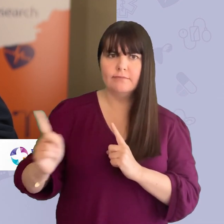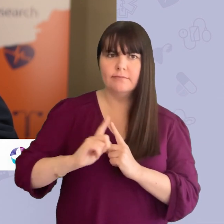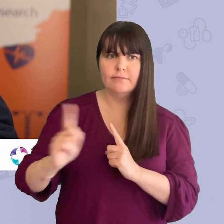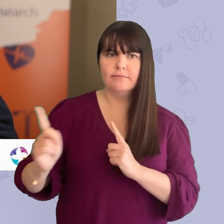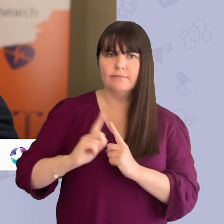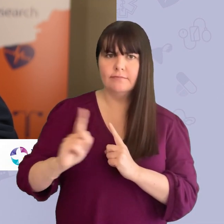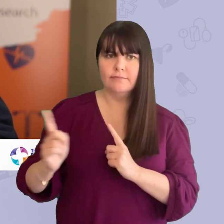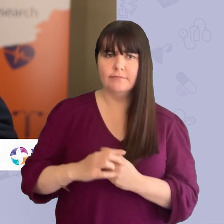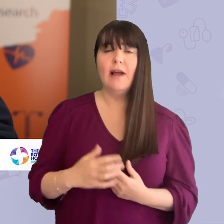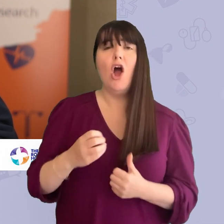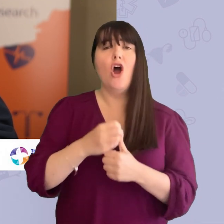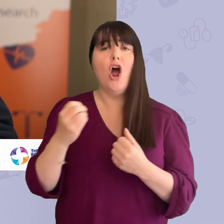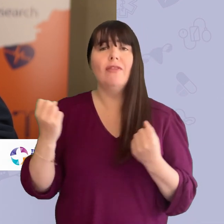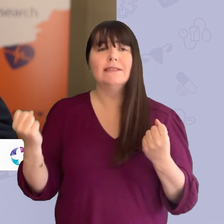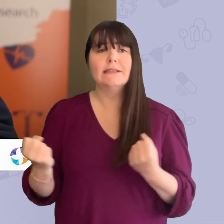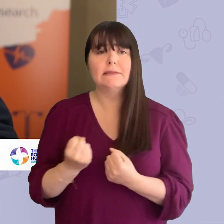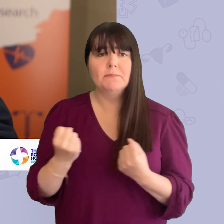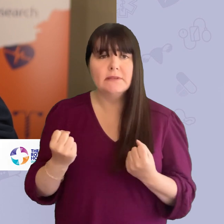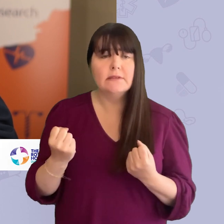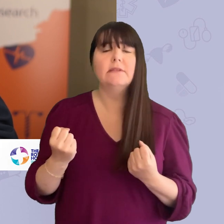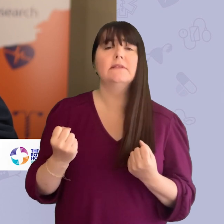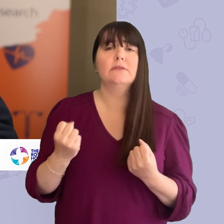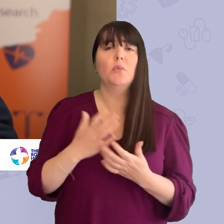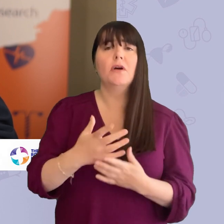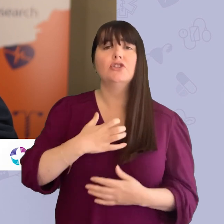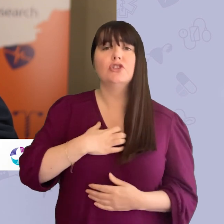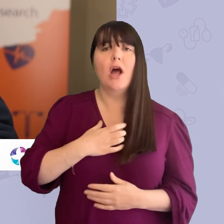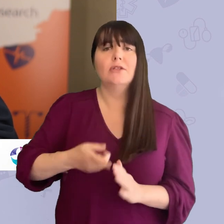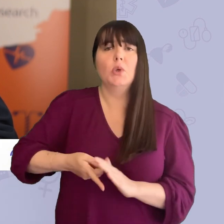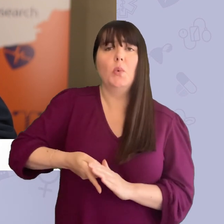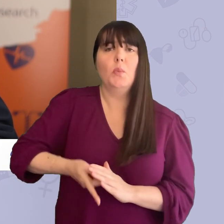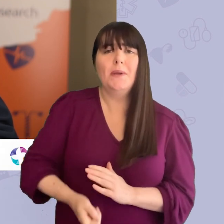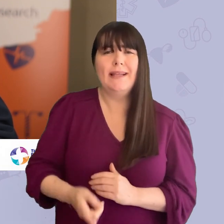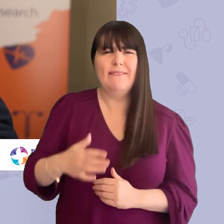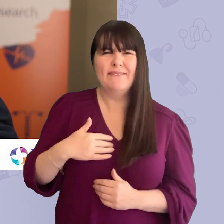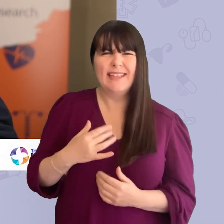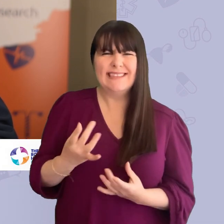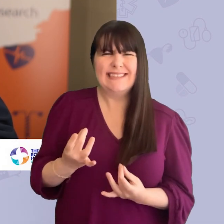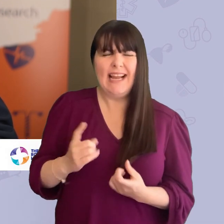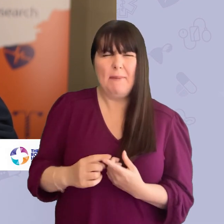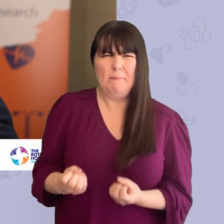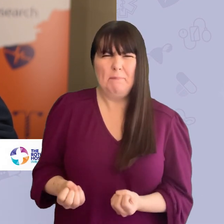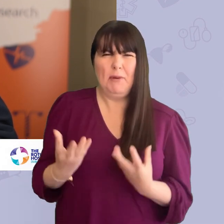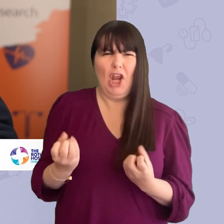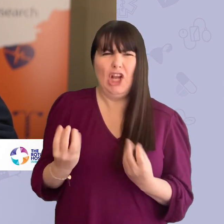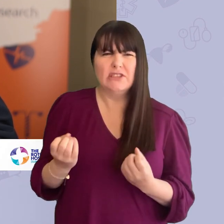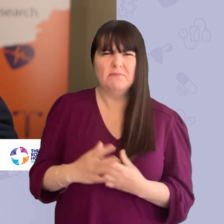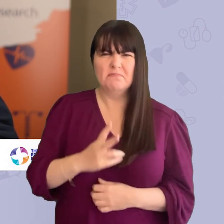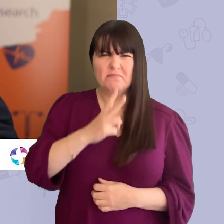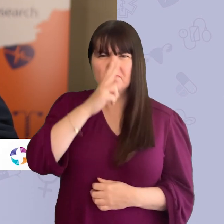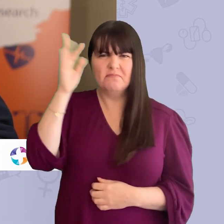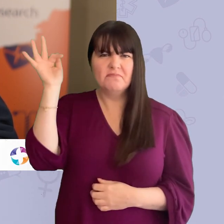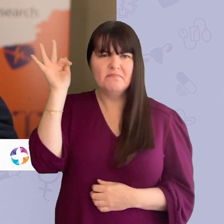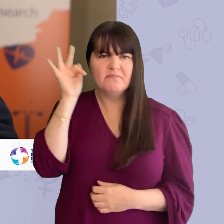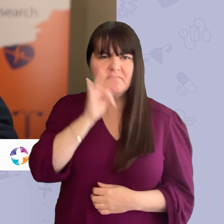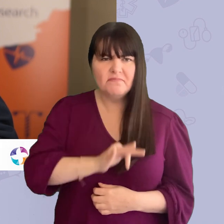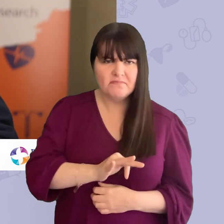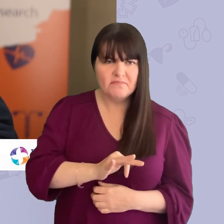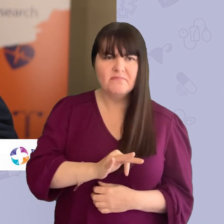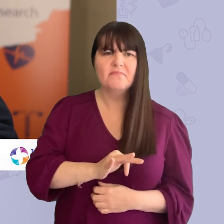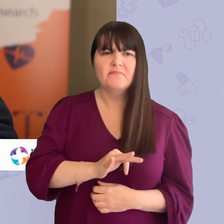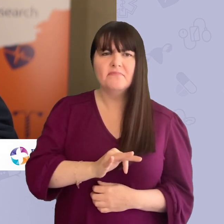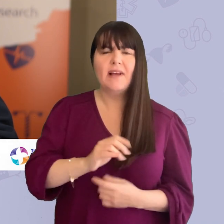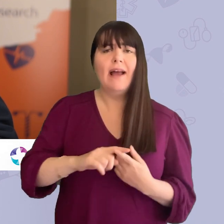would be dysuria, which is stinging or burning when you urinate. There can also be a foul smell from the urine. There can be a fever,